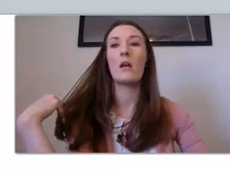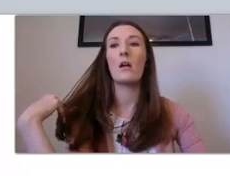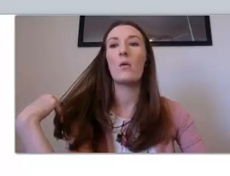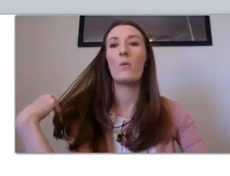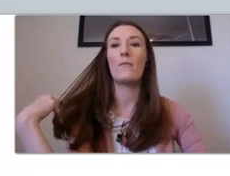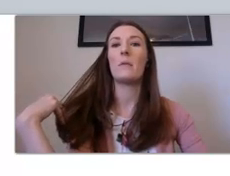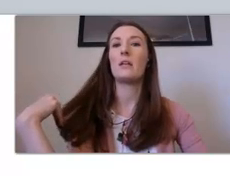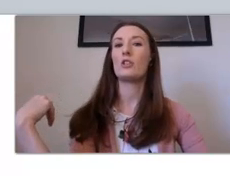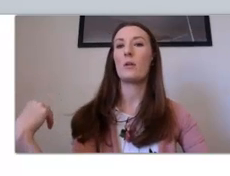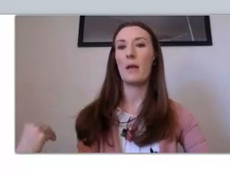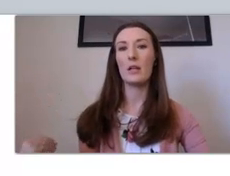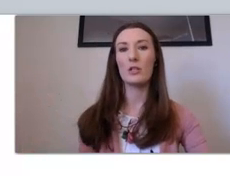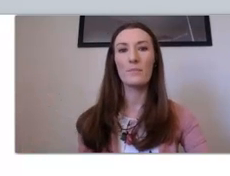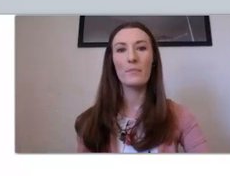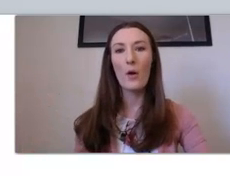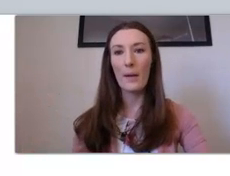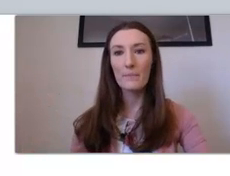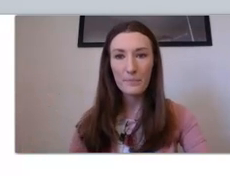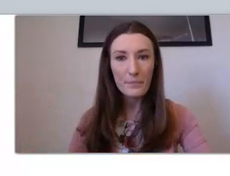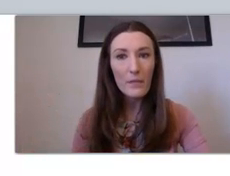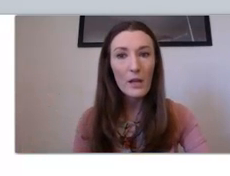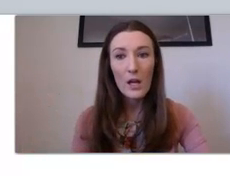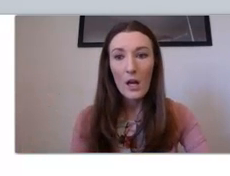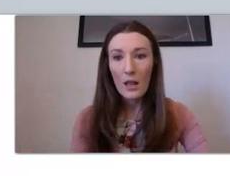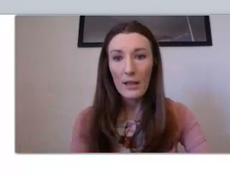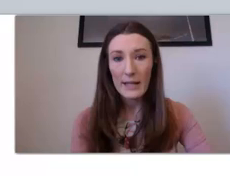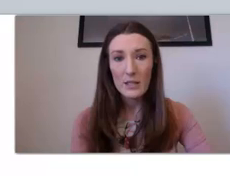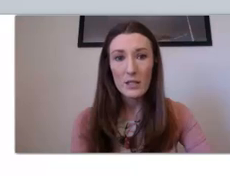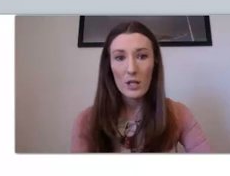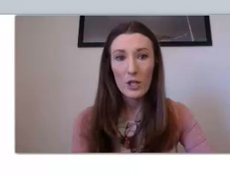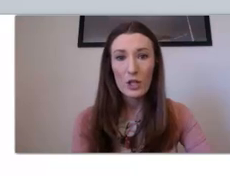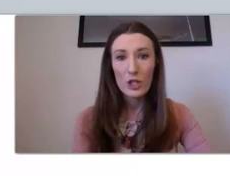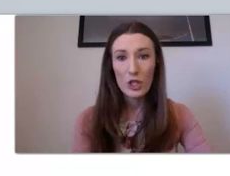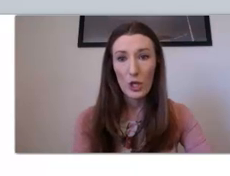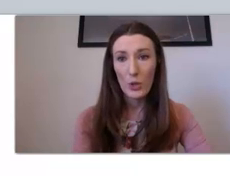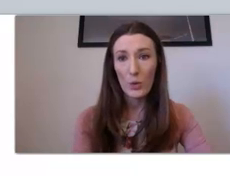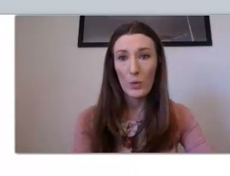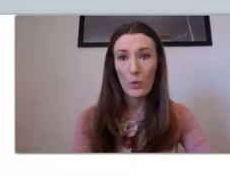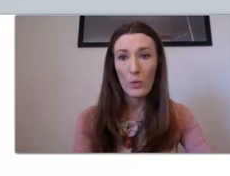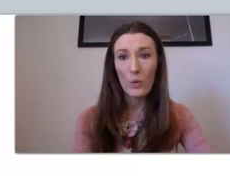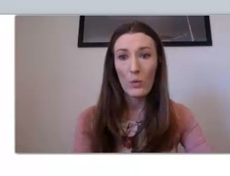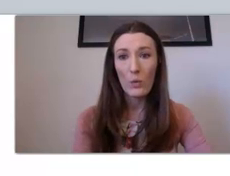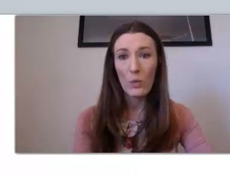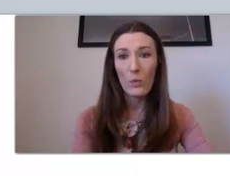more, 1 from each page. Okay, we'll